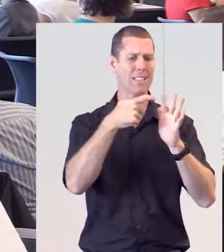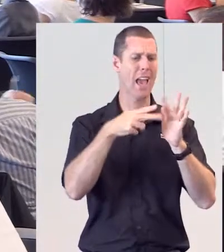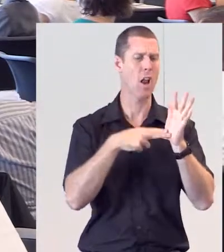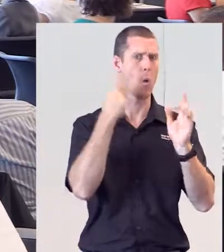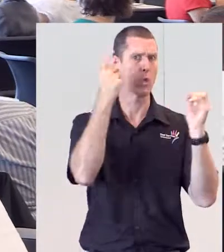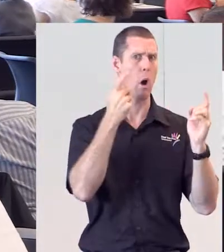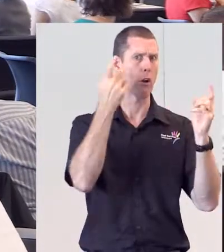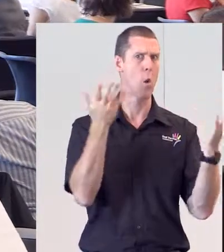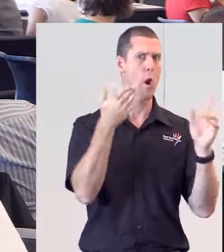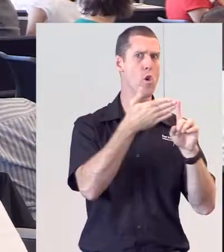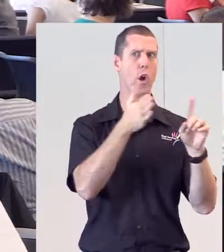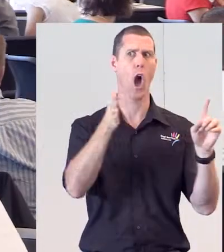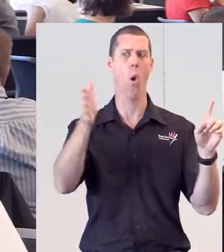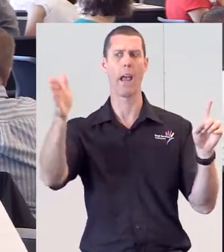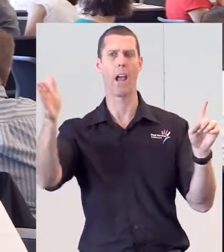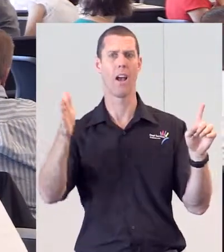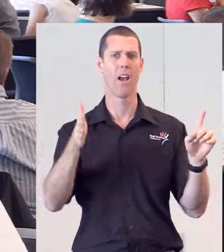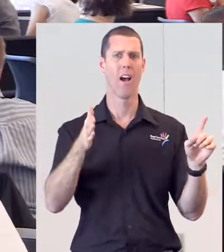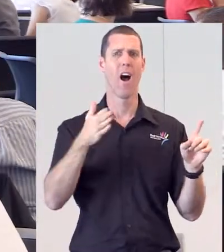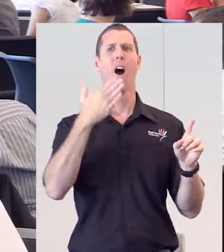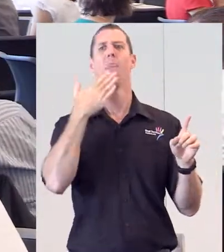was mighty relieved. Thanks for the free plug.